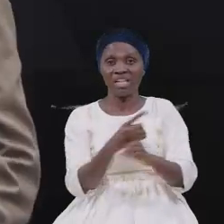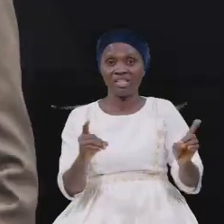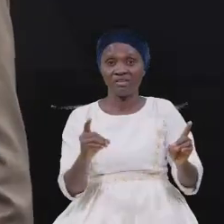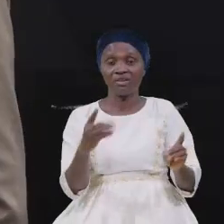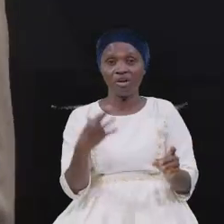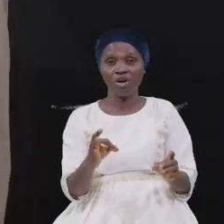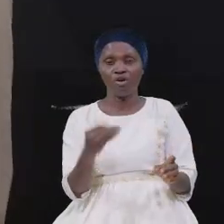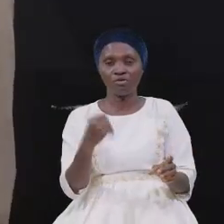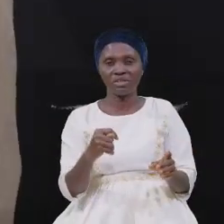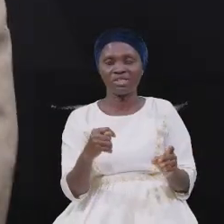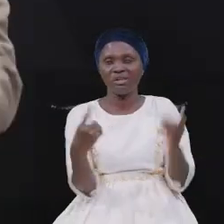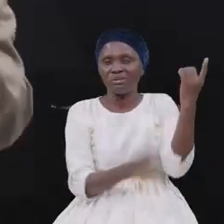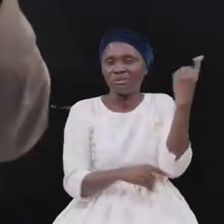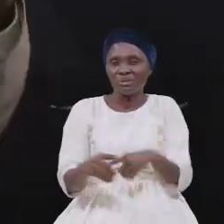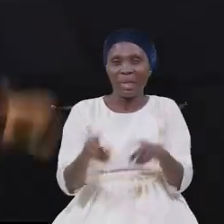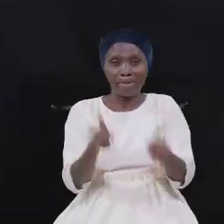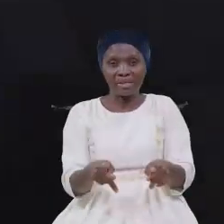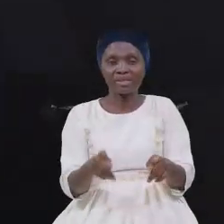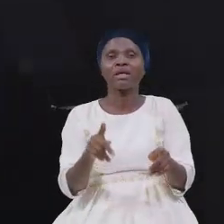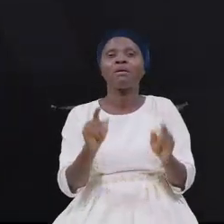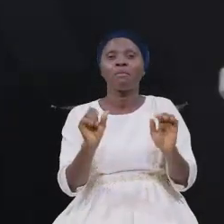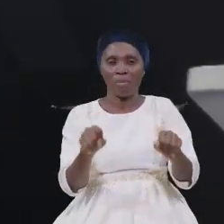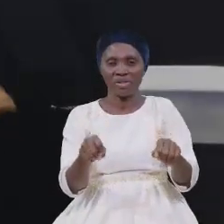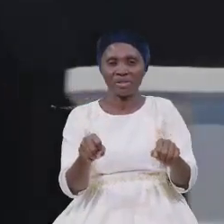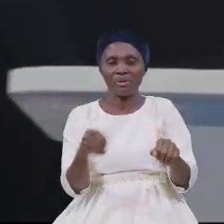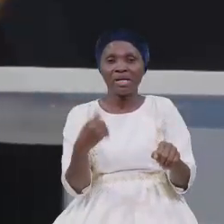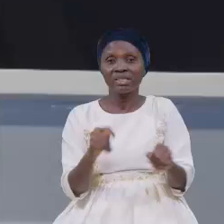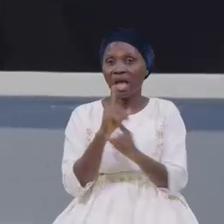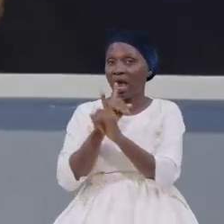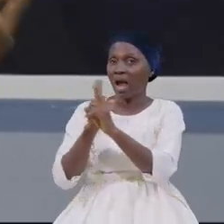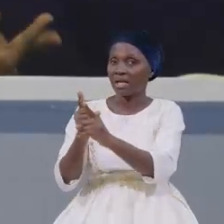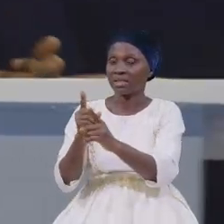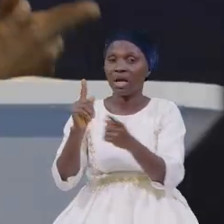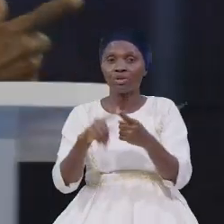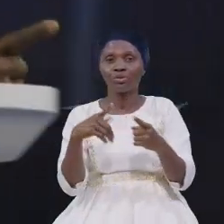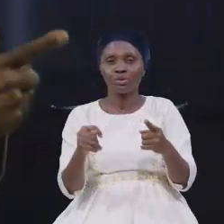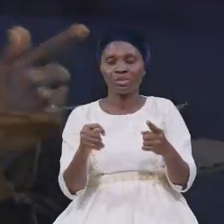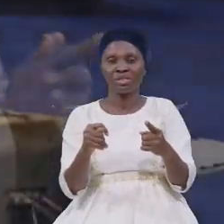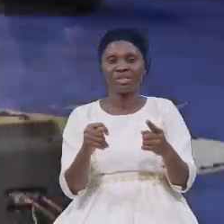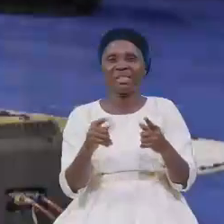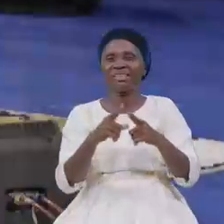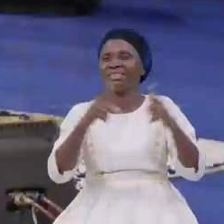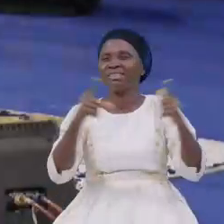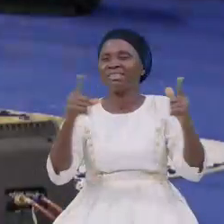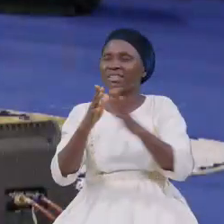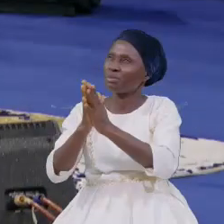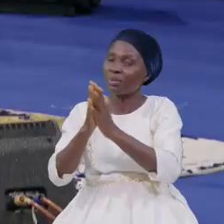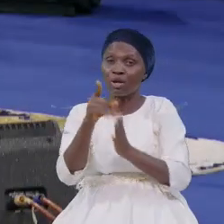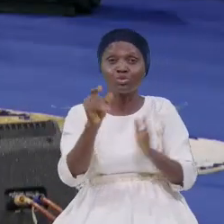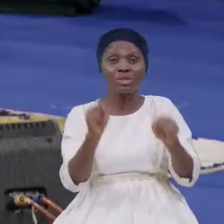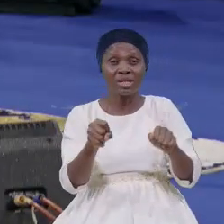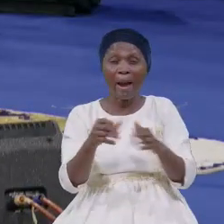tormented, possible. The answer to the greatest prayer you can pray,